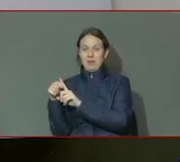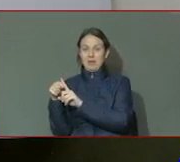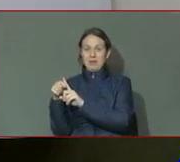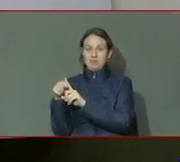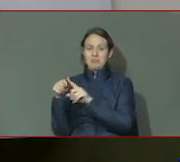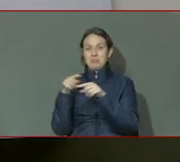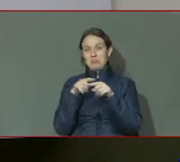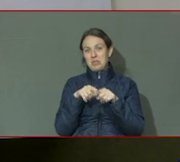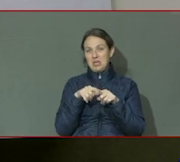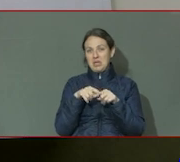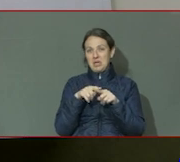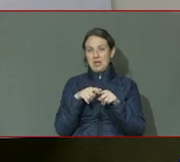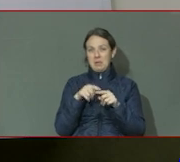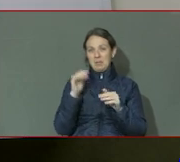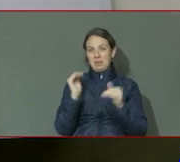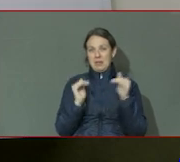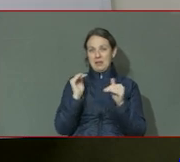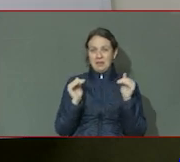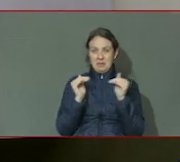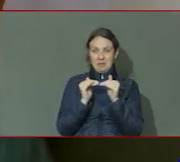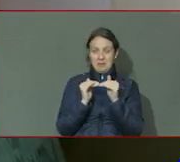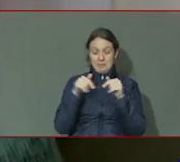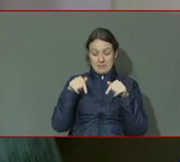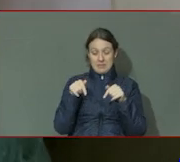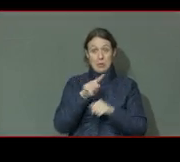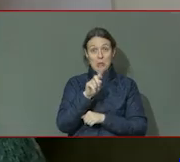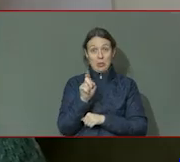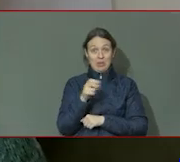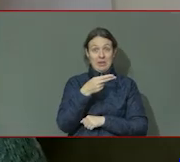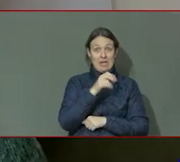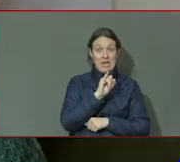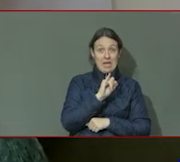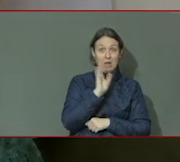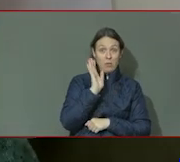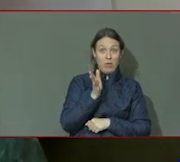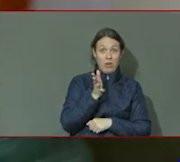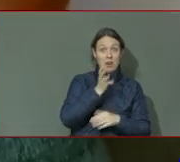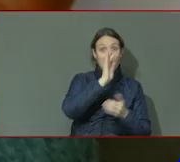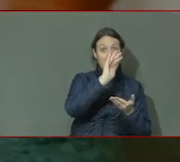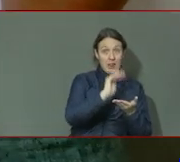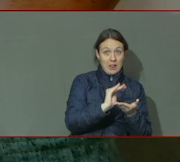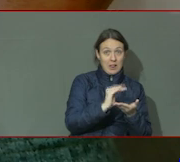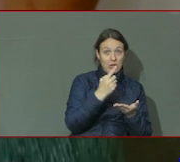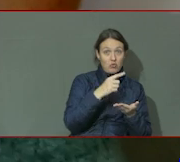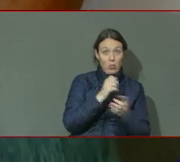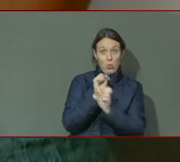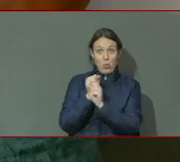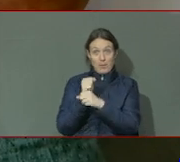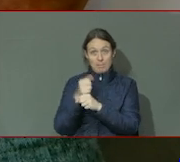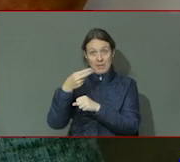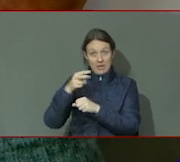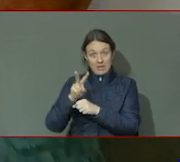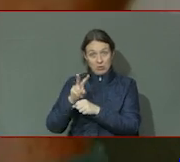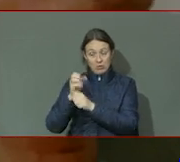It depends on the equilibrium. But in this case, the HI become less to form the H2 and